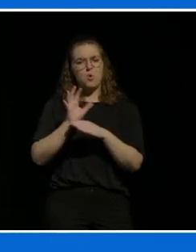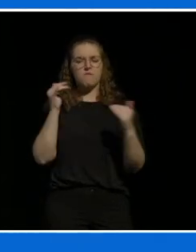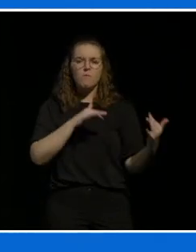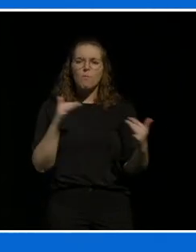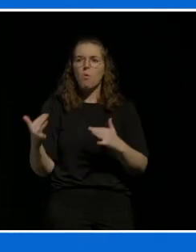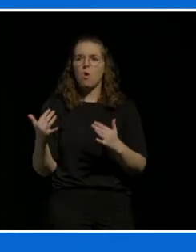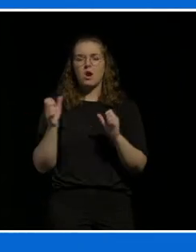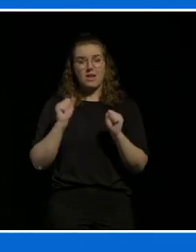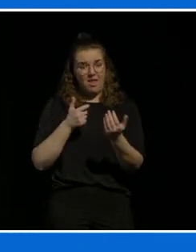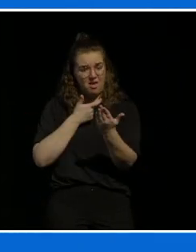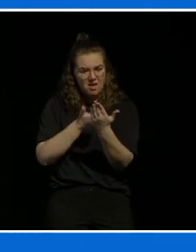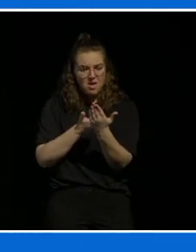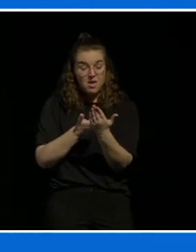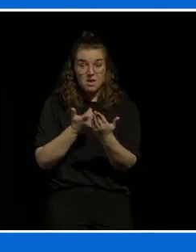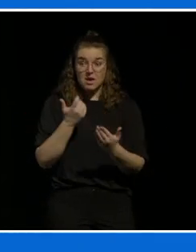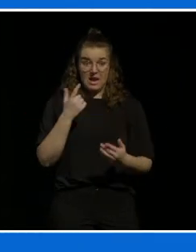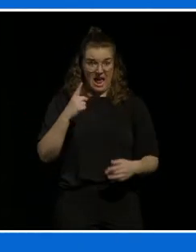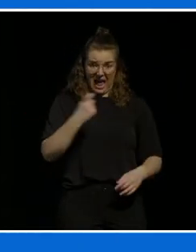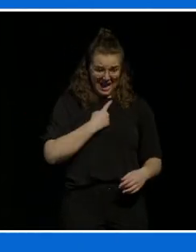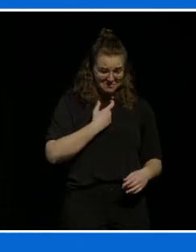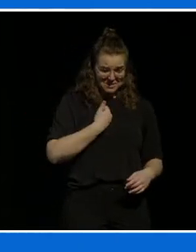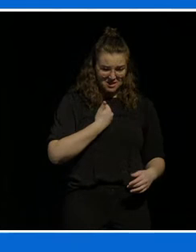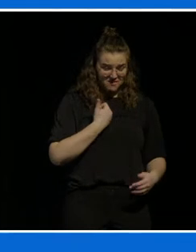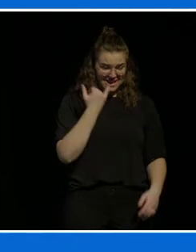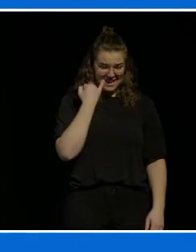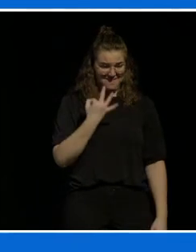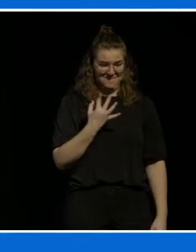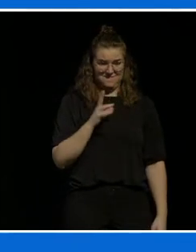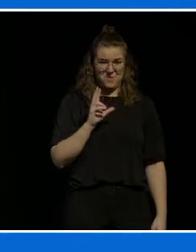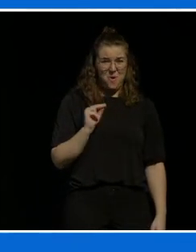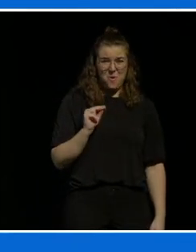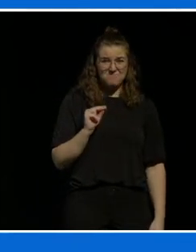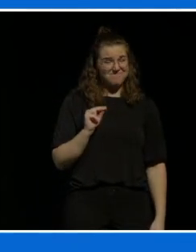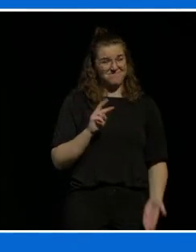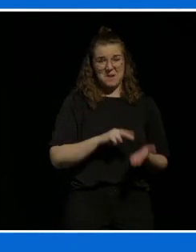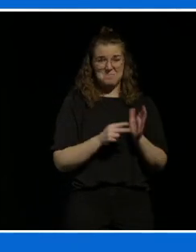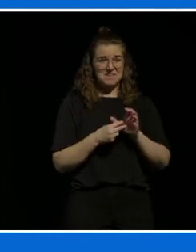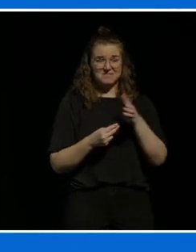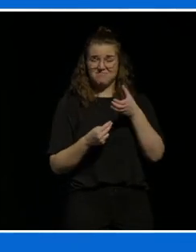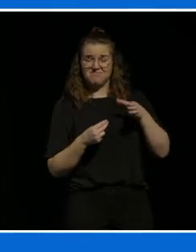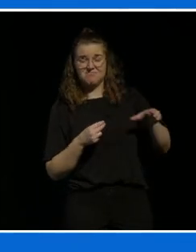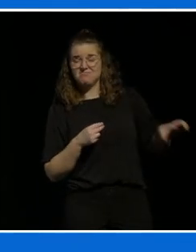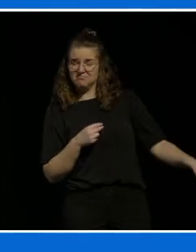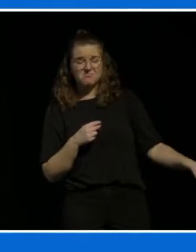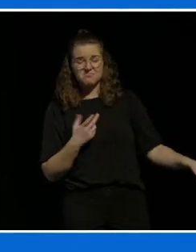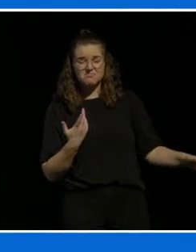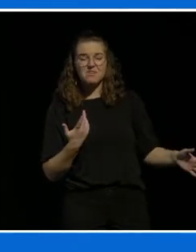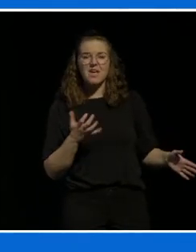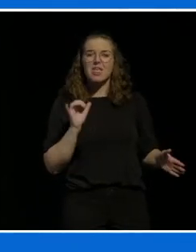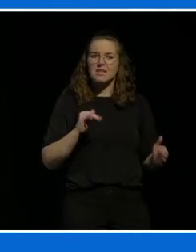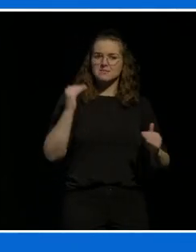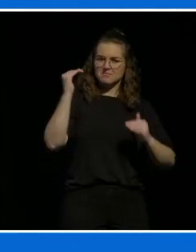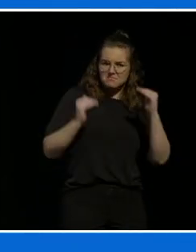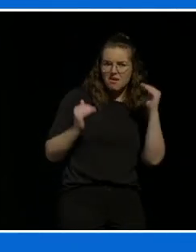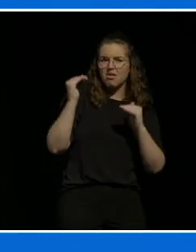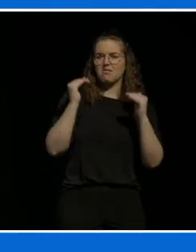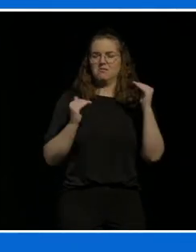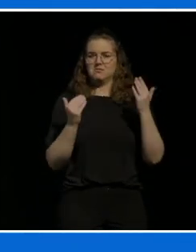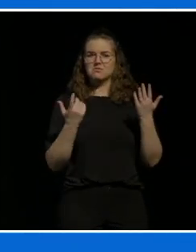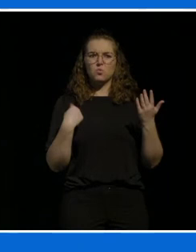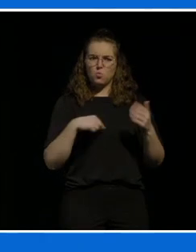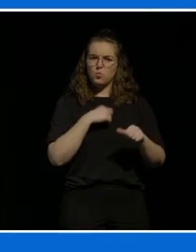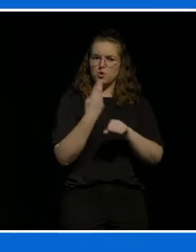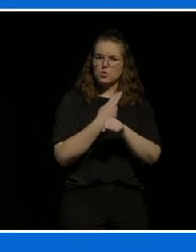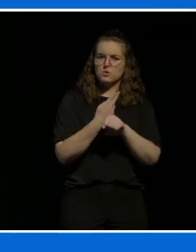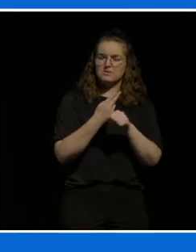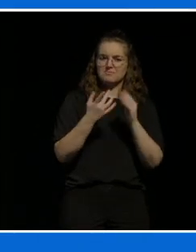myself honestly, and if I can't, then I don't pick up my phone. It's kind of a balancing act, though, because, again, we use technology